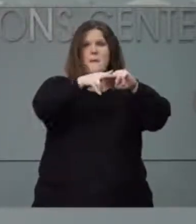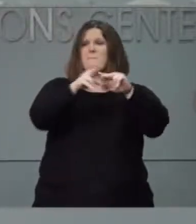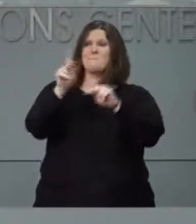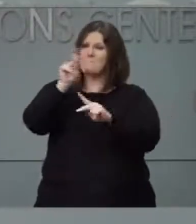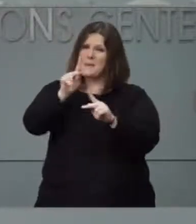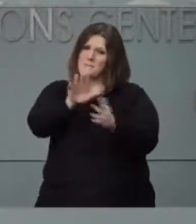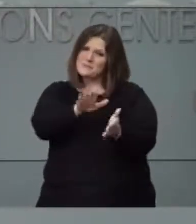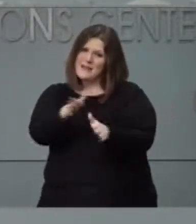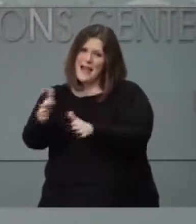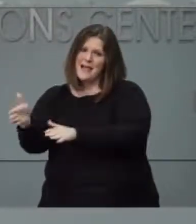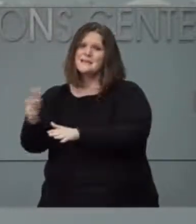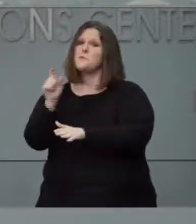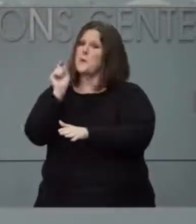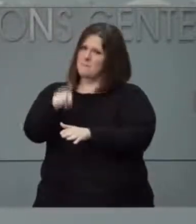this. Thanks.